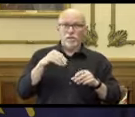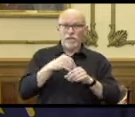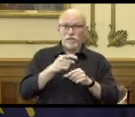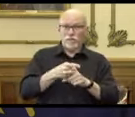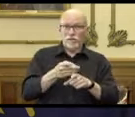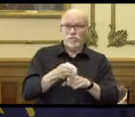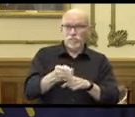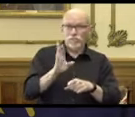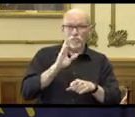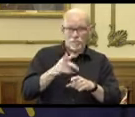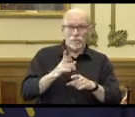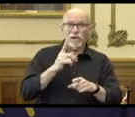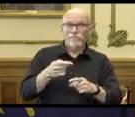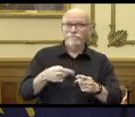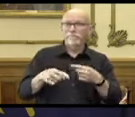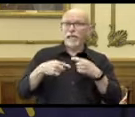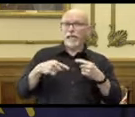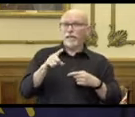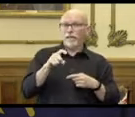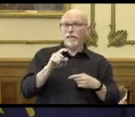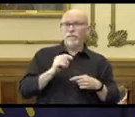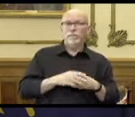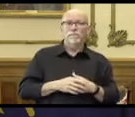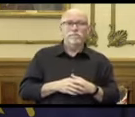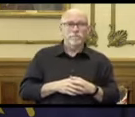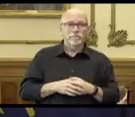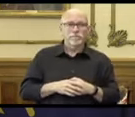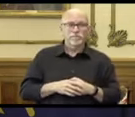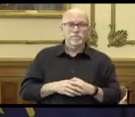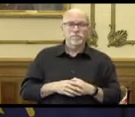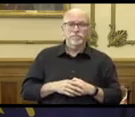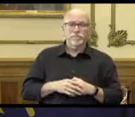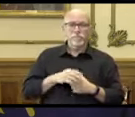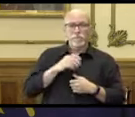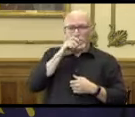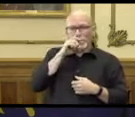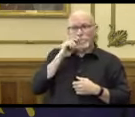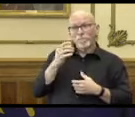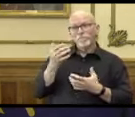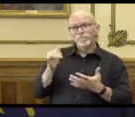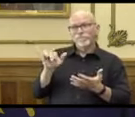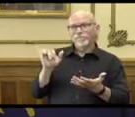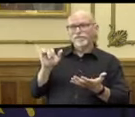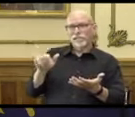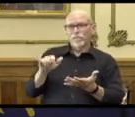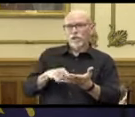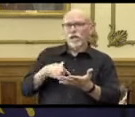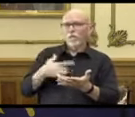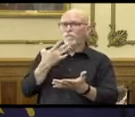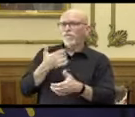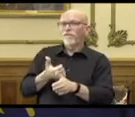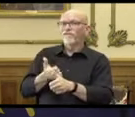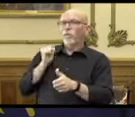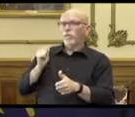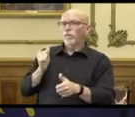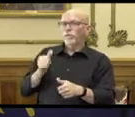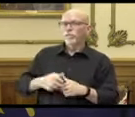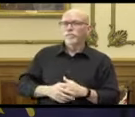to reverse our reopening plans? That's, David, what I want to avoid